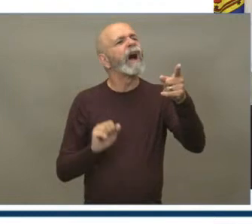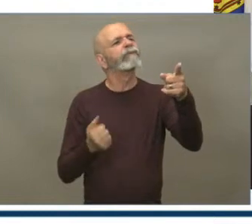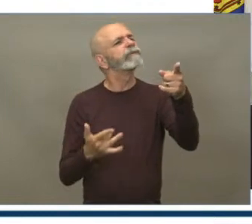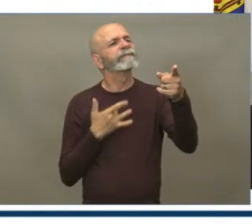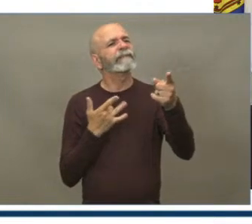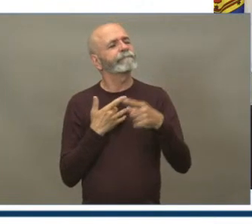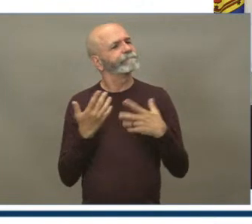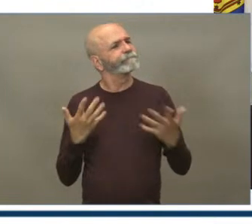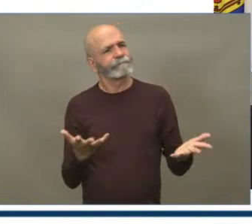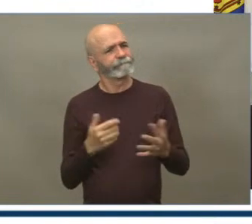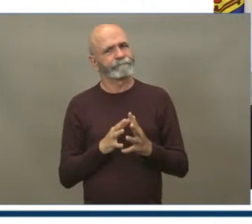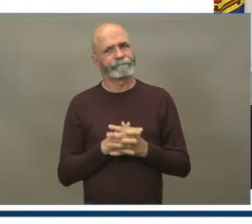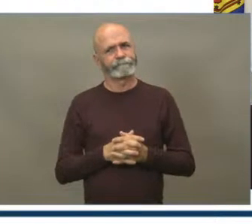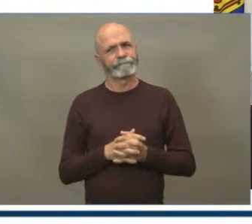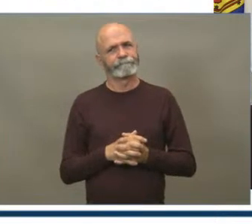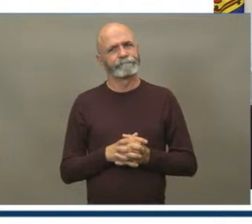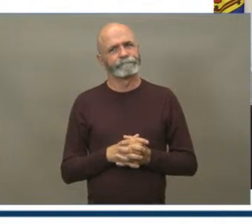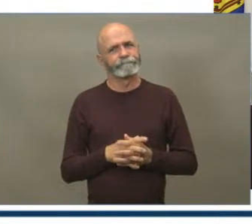Dr. Strang, please.